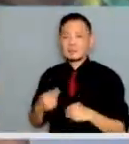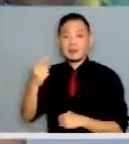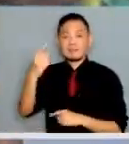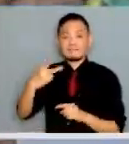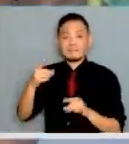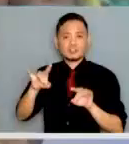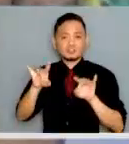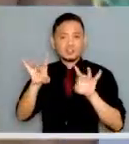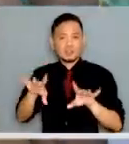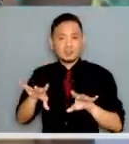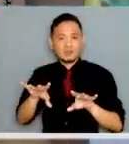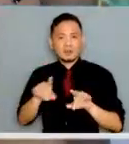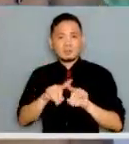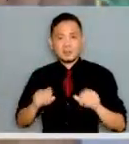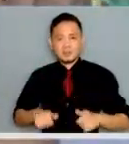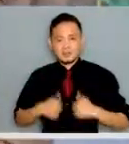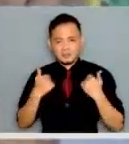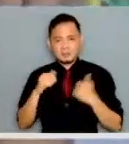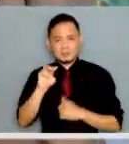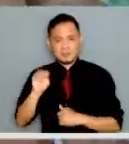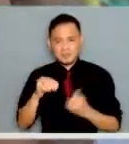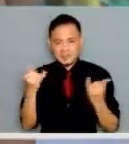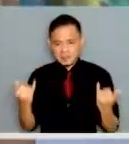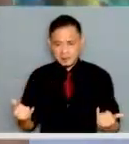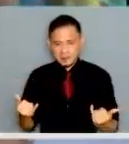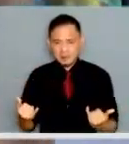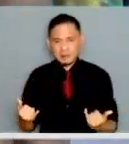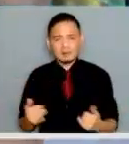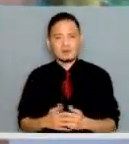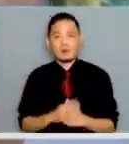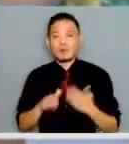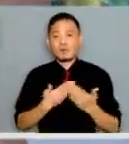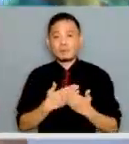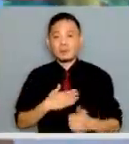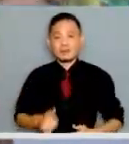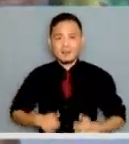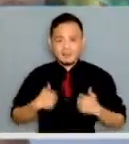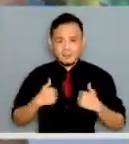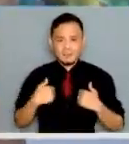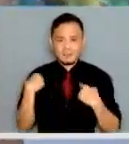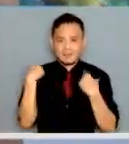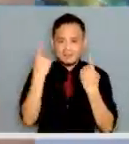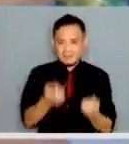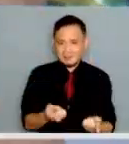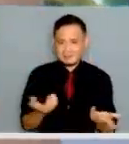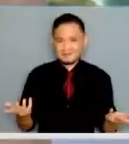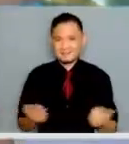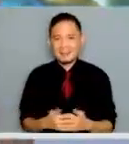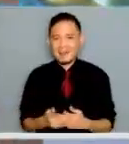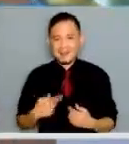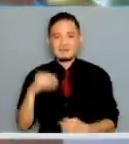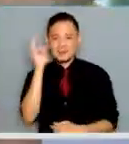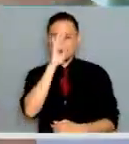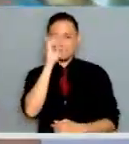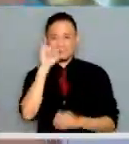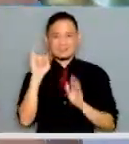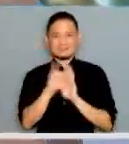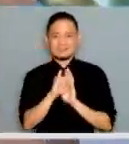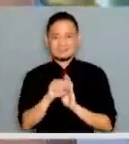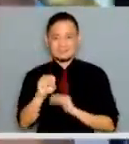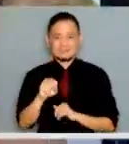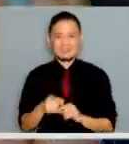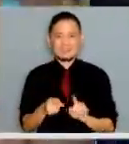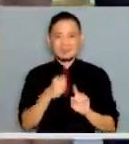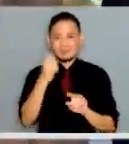I've been in Manila now almost half my life. Nice! So, nice. I'm Filipino. Yeah. I'm from Bulacan. Hello